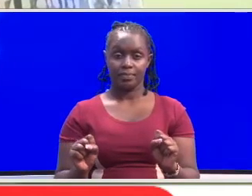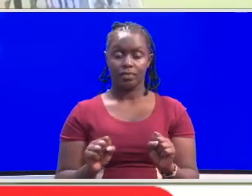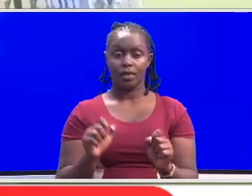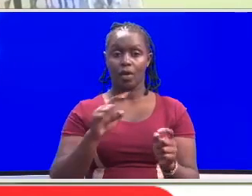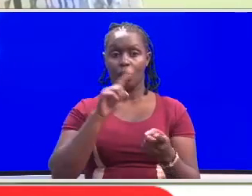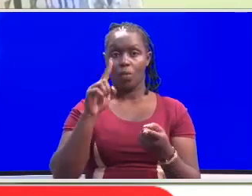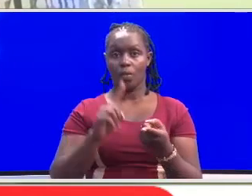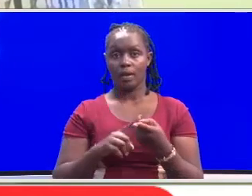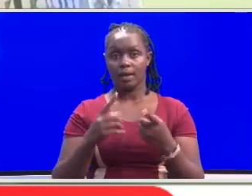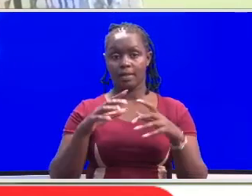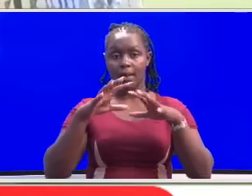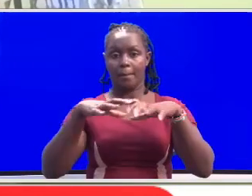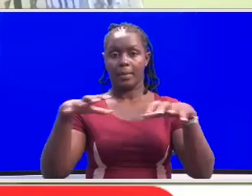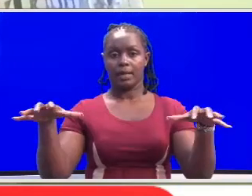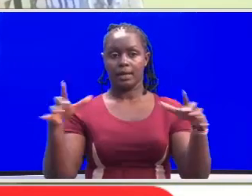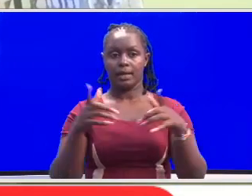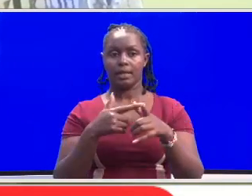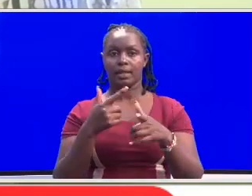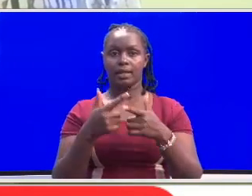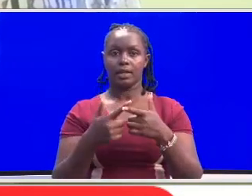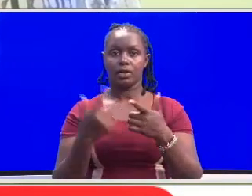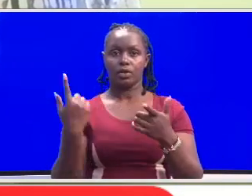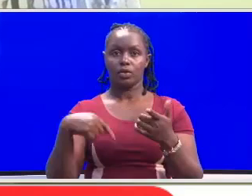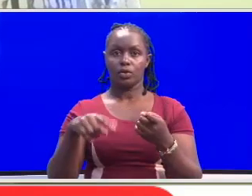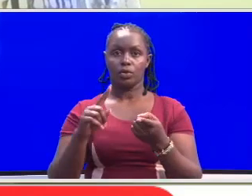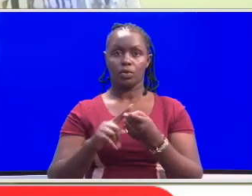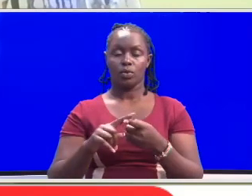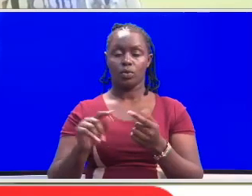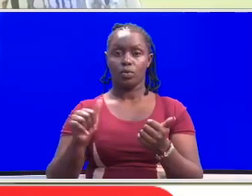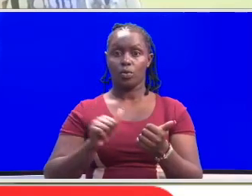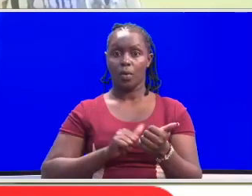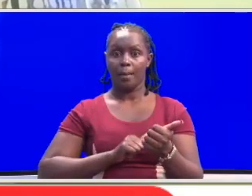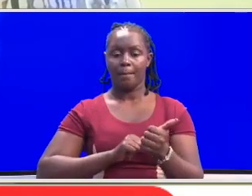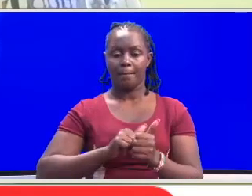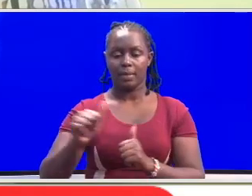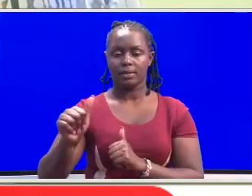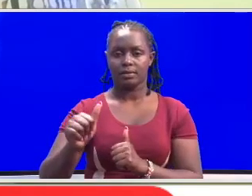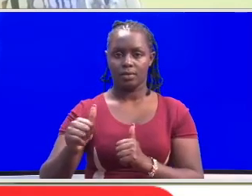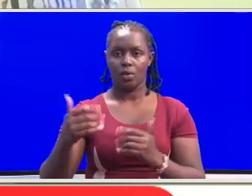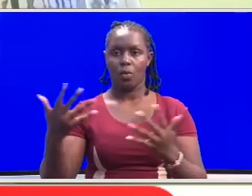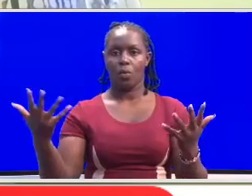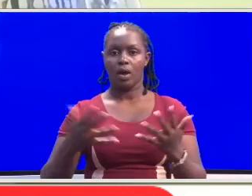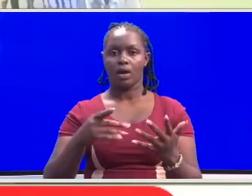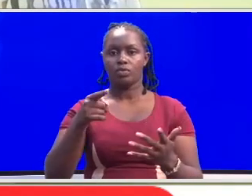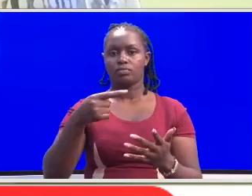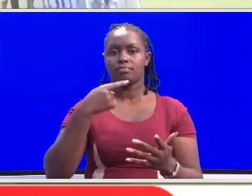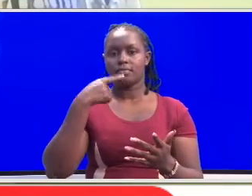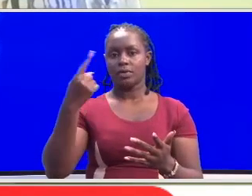center, you went past the point which you had agreed you would drop her.